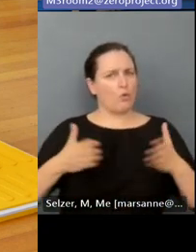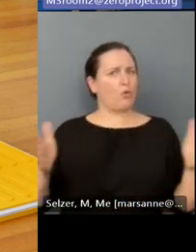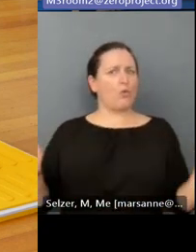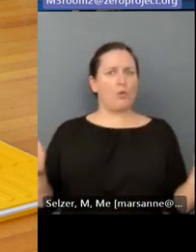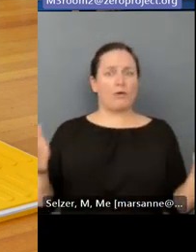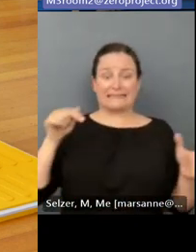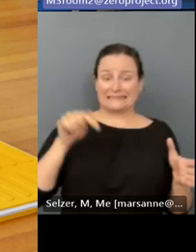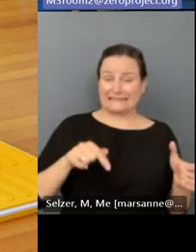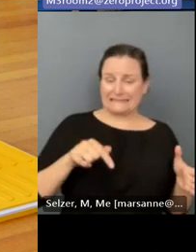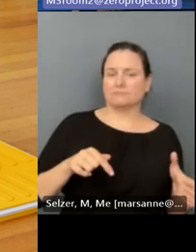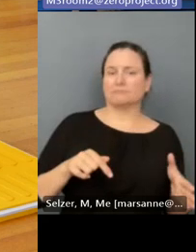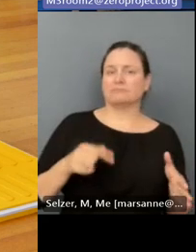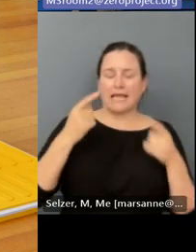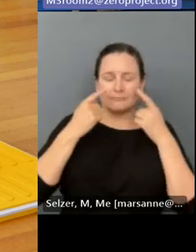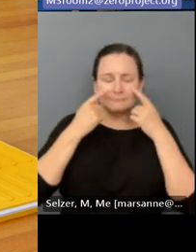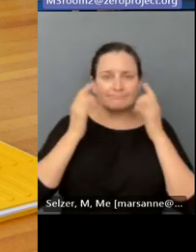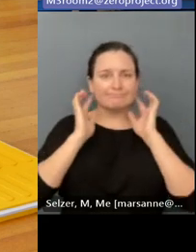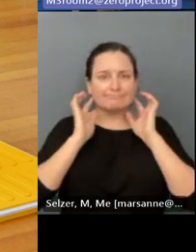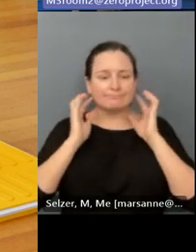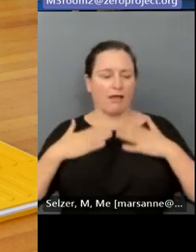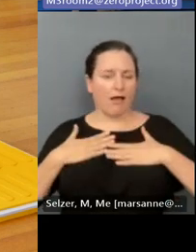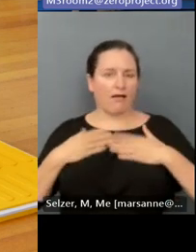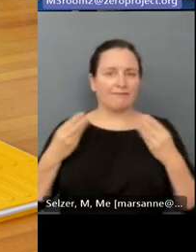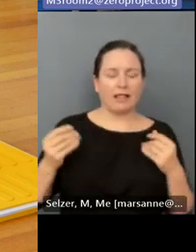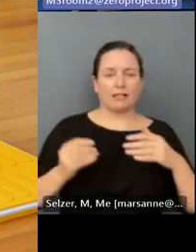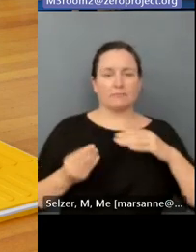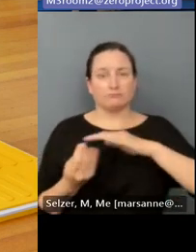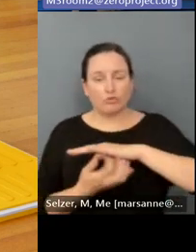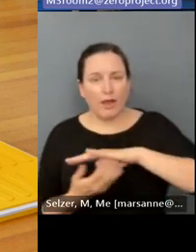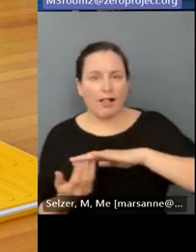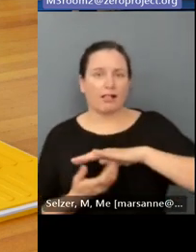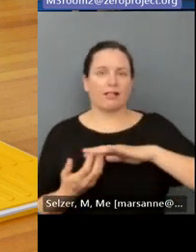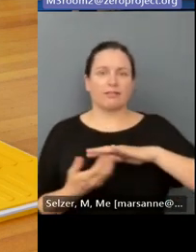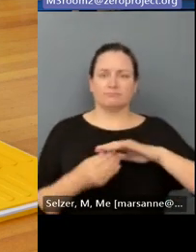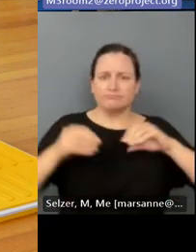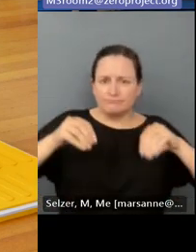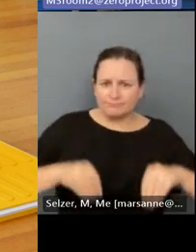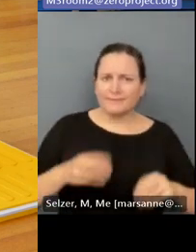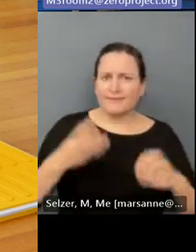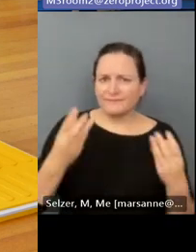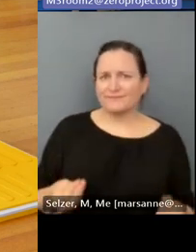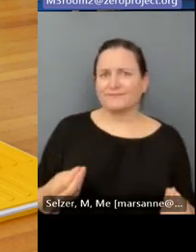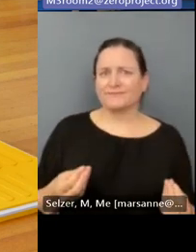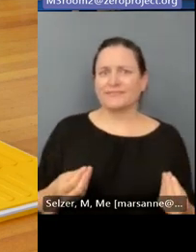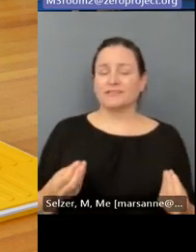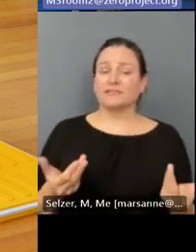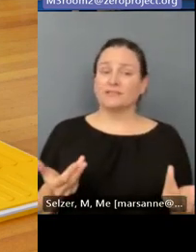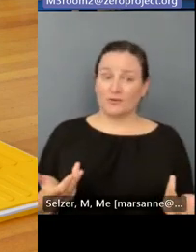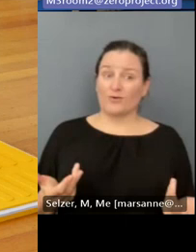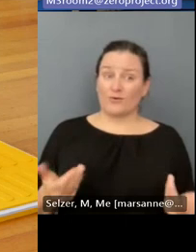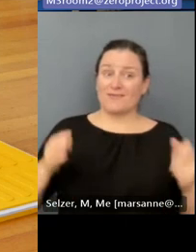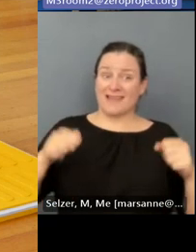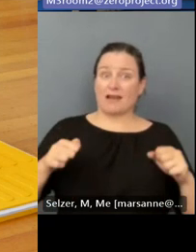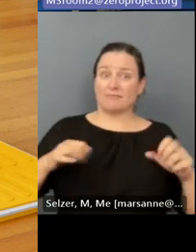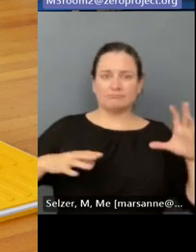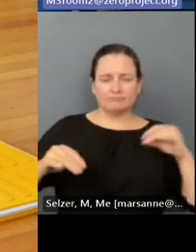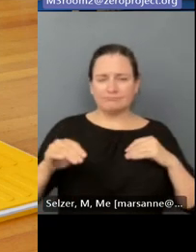program with the Braille features. So it can maximize engagements and social